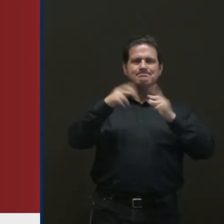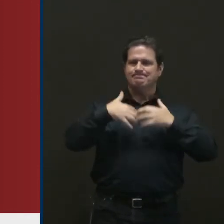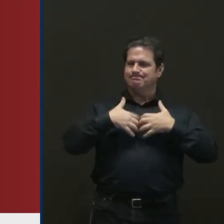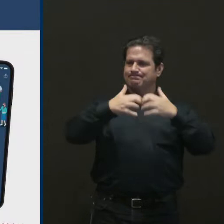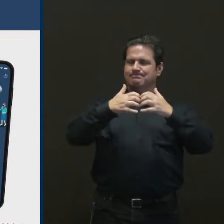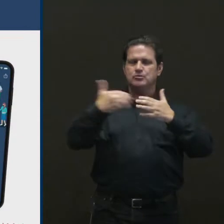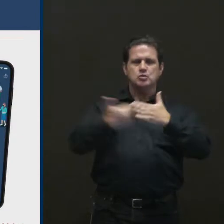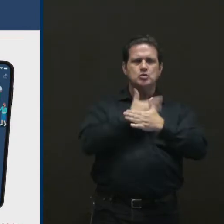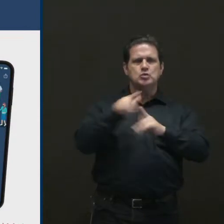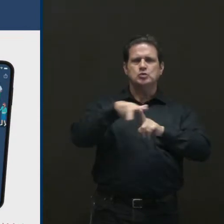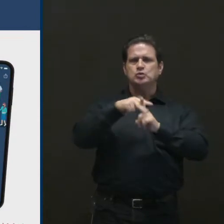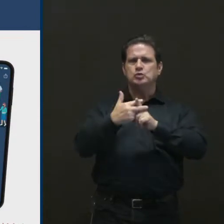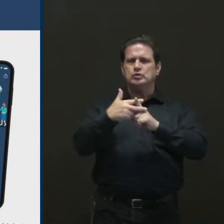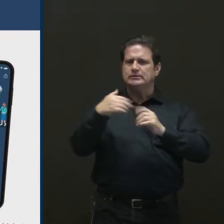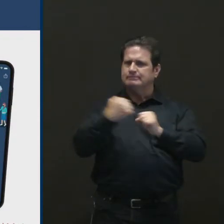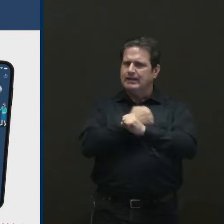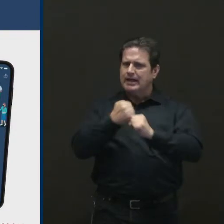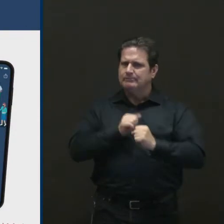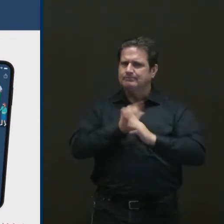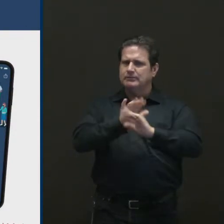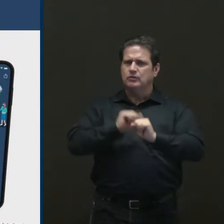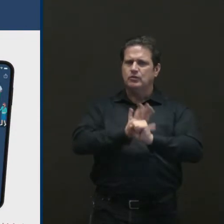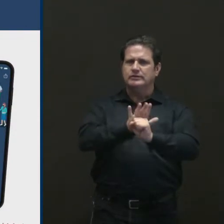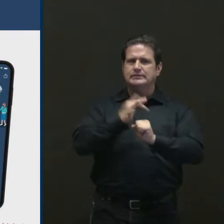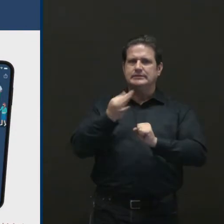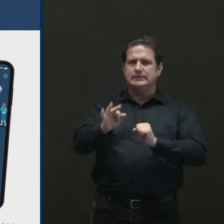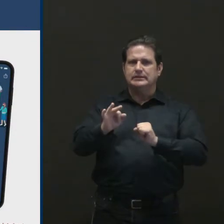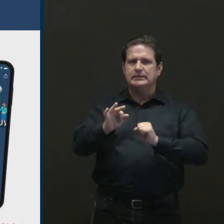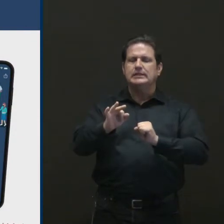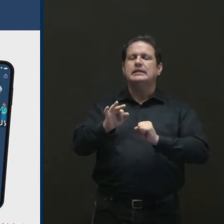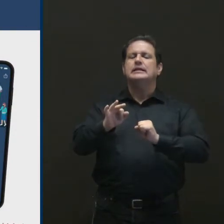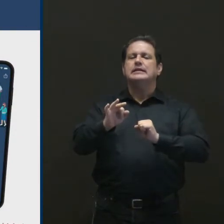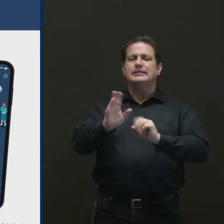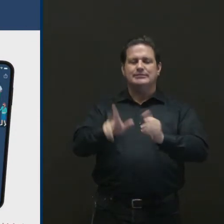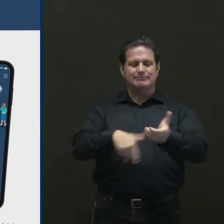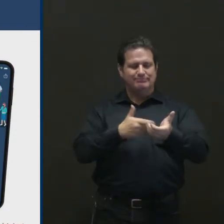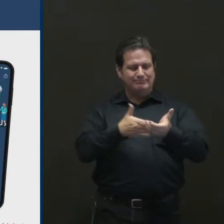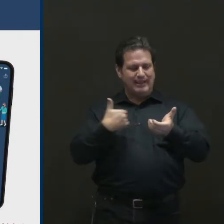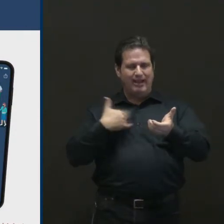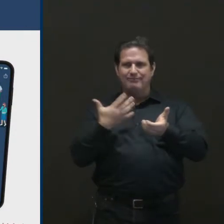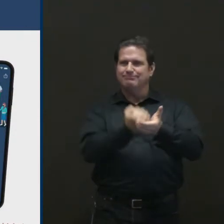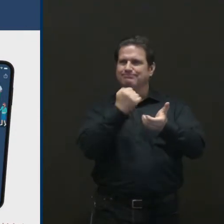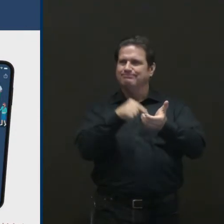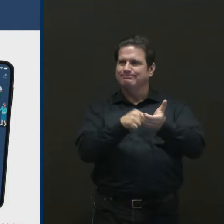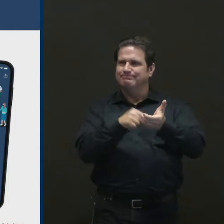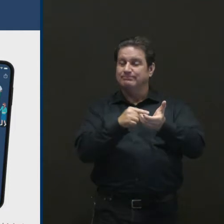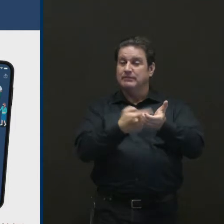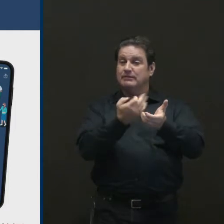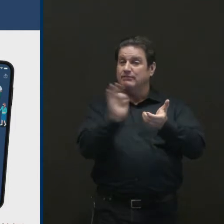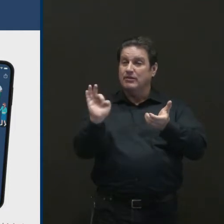important new tool for fighting COVID-19 that is going to rest in the palm of your hand. It's a free, anonymous